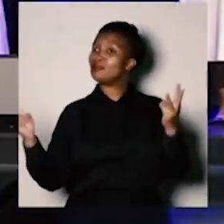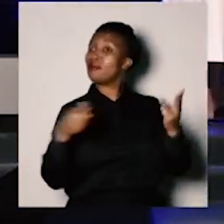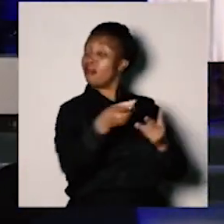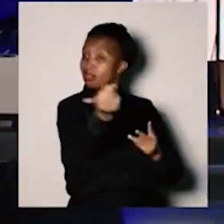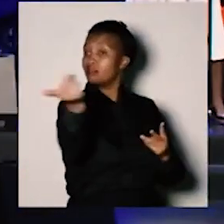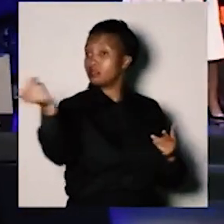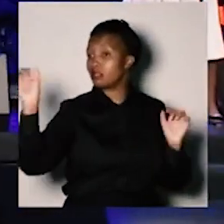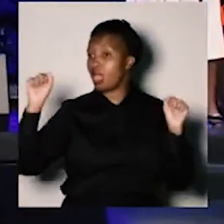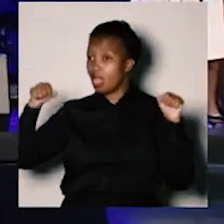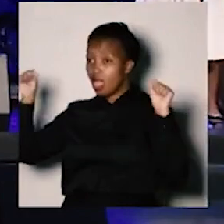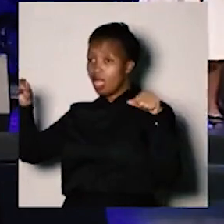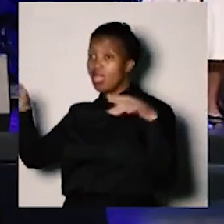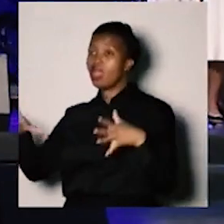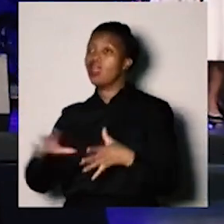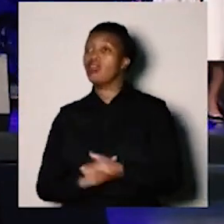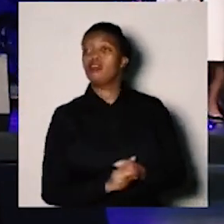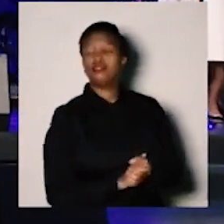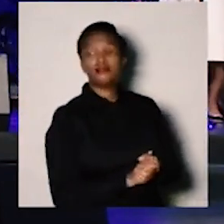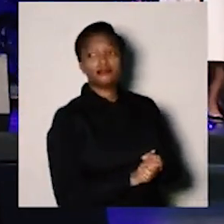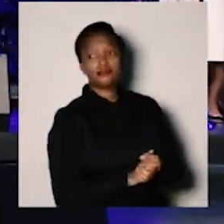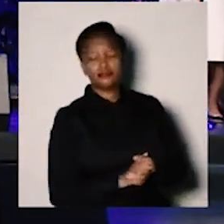yeah.